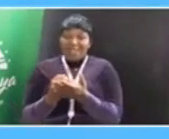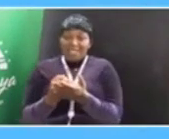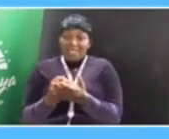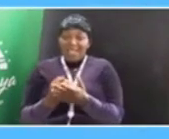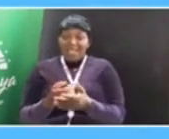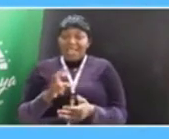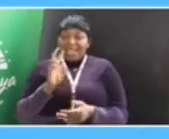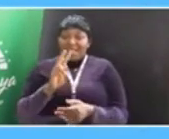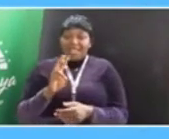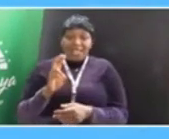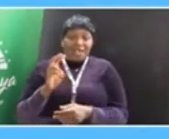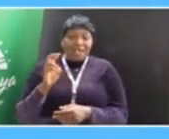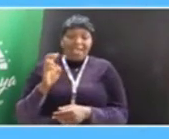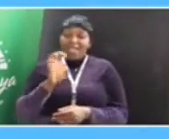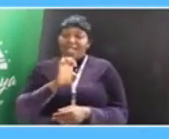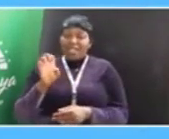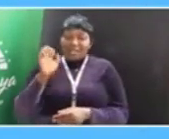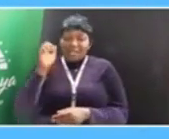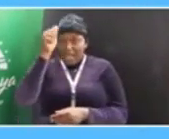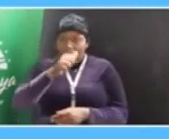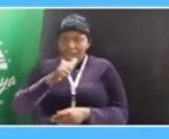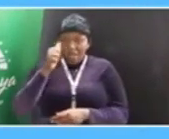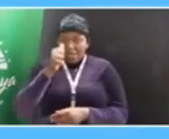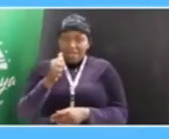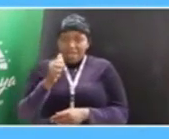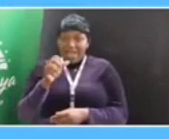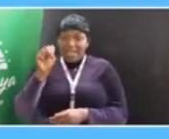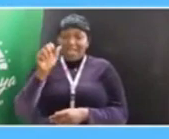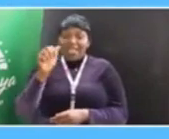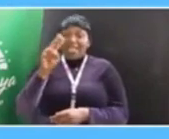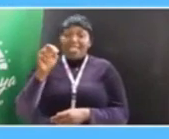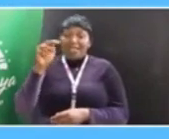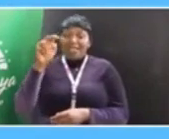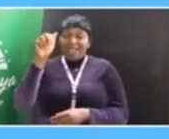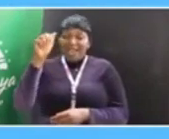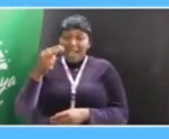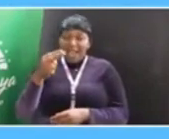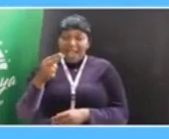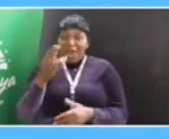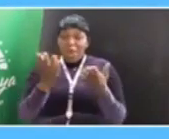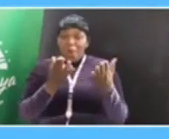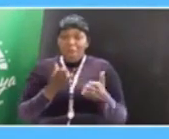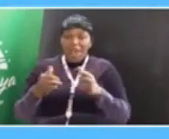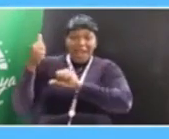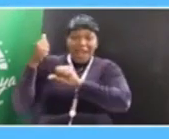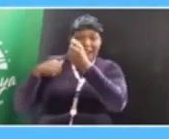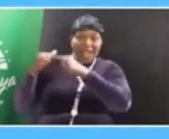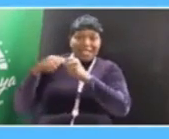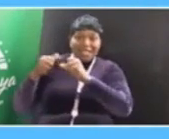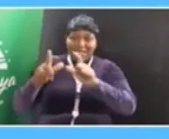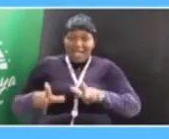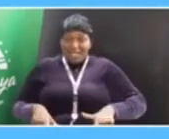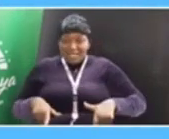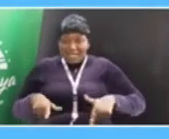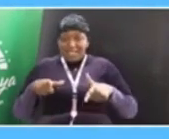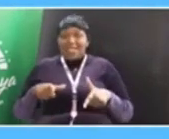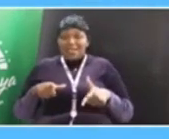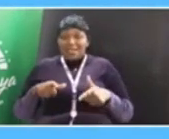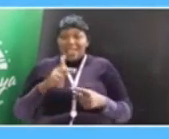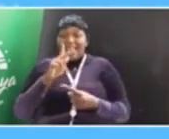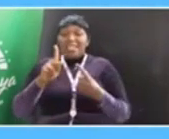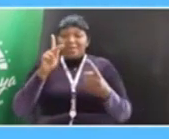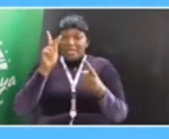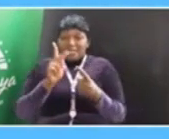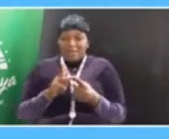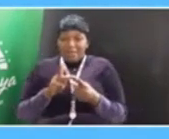African savannah as the site where our earliest ancestors lived. Specifically, the